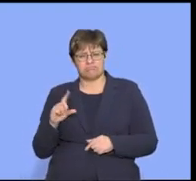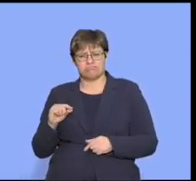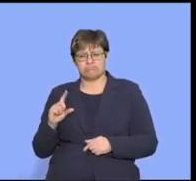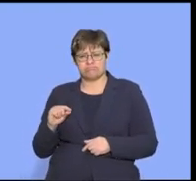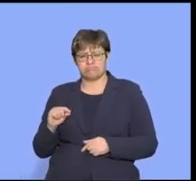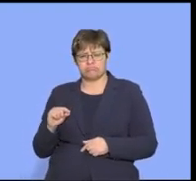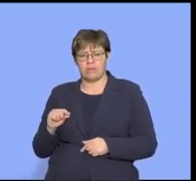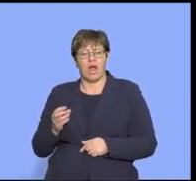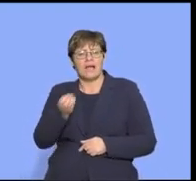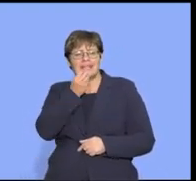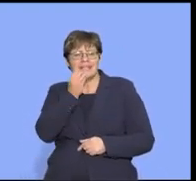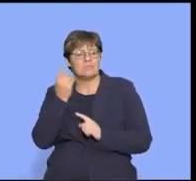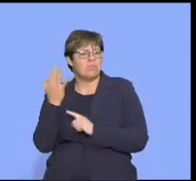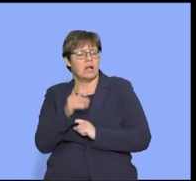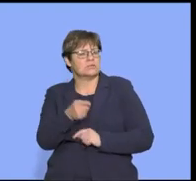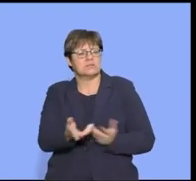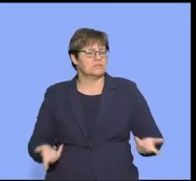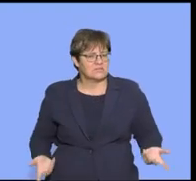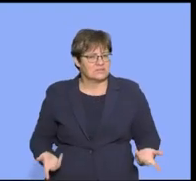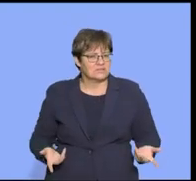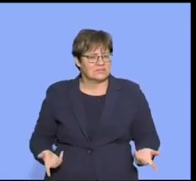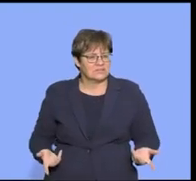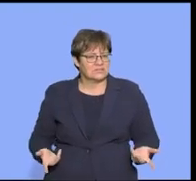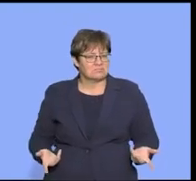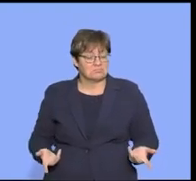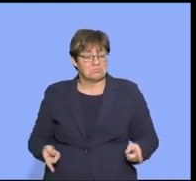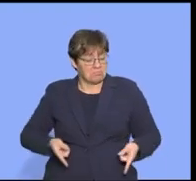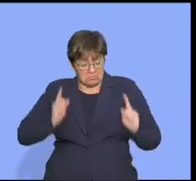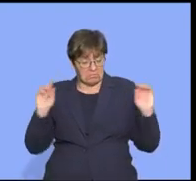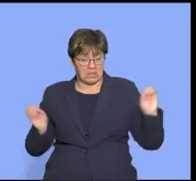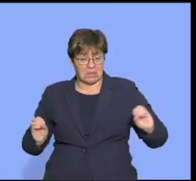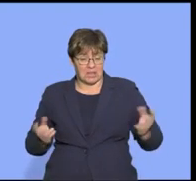interestingly enough, they were herbivores, so they weren't fearsome at all.